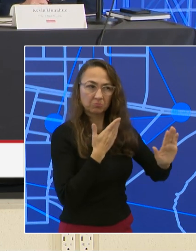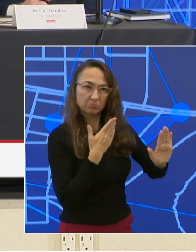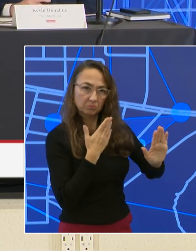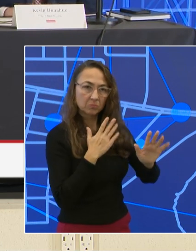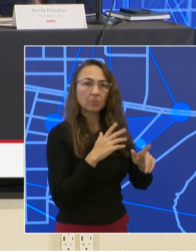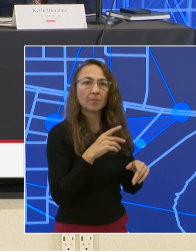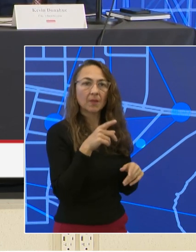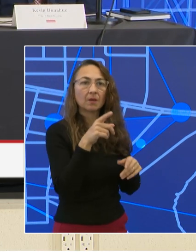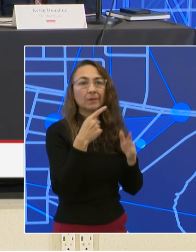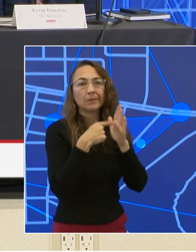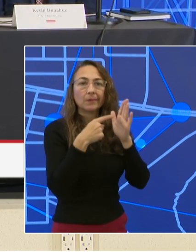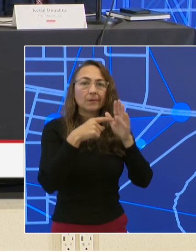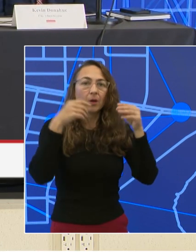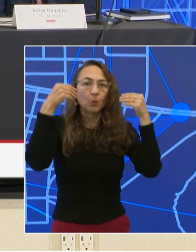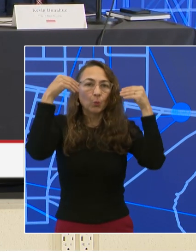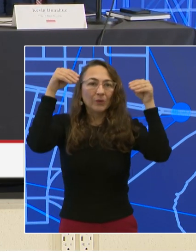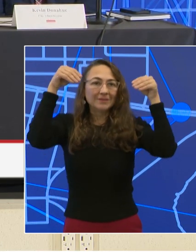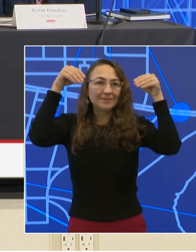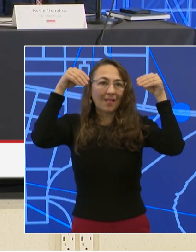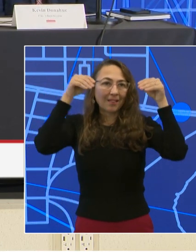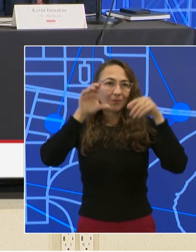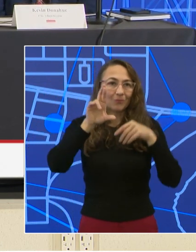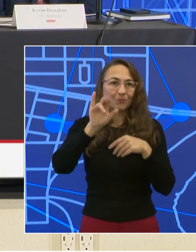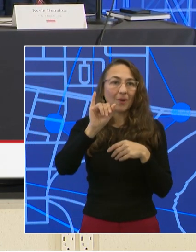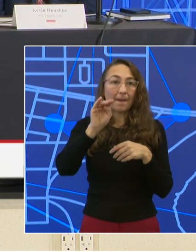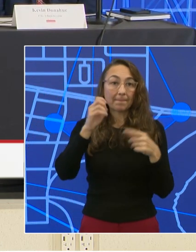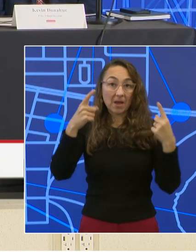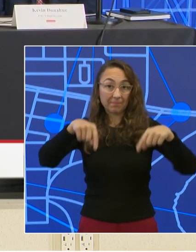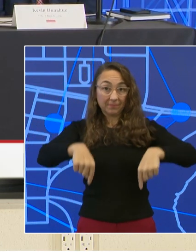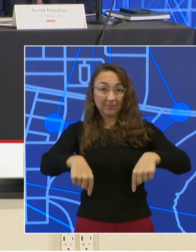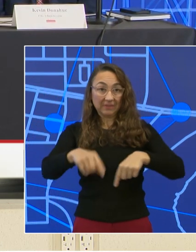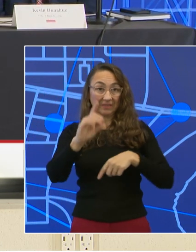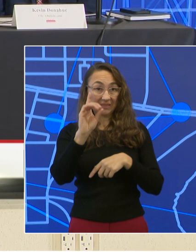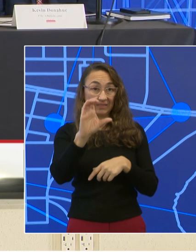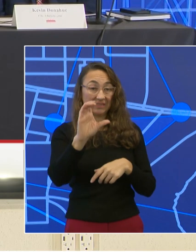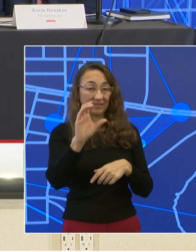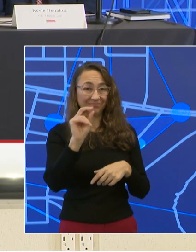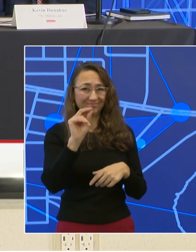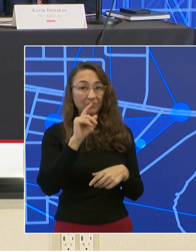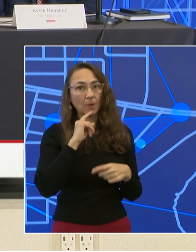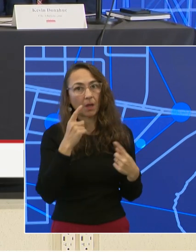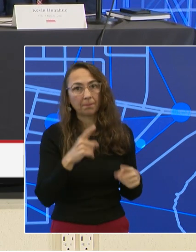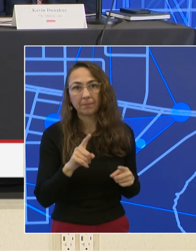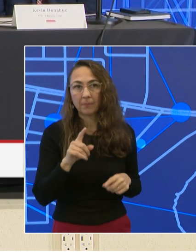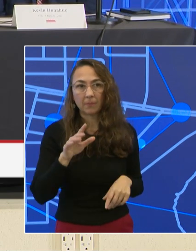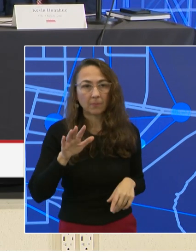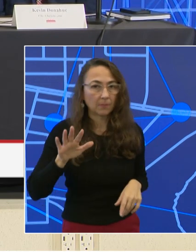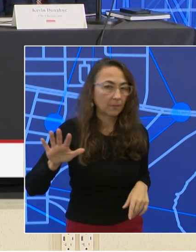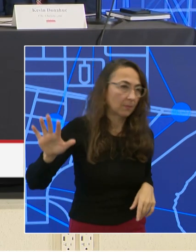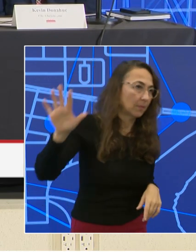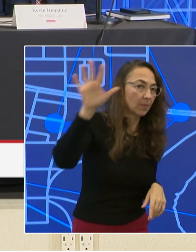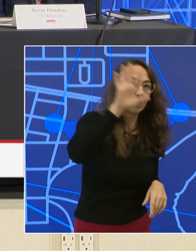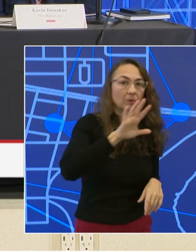things like that was happening across the United States. So it wasn't isolated to MPD, but it's certainly very important for me and my team to ensure